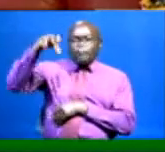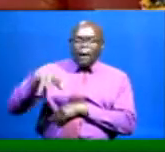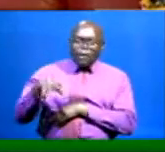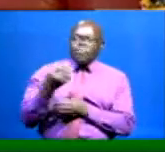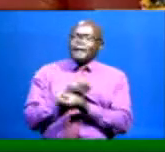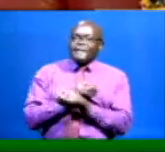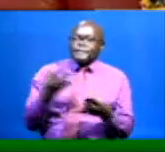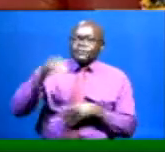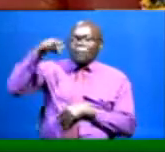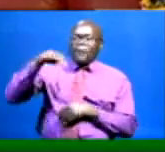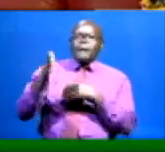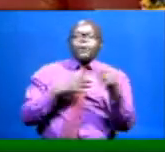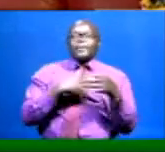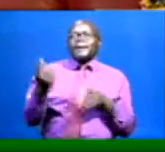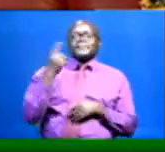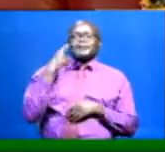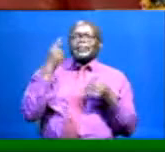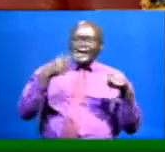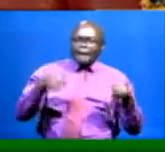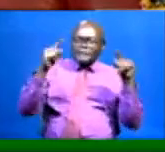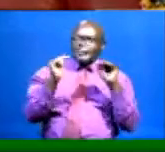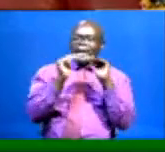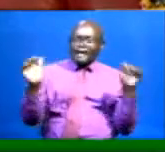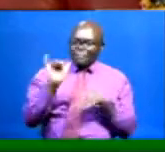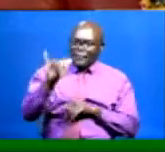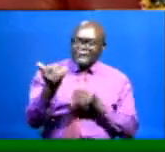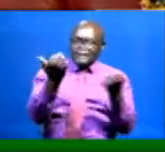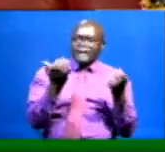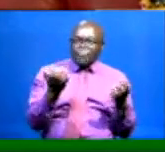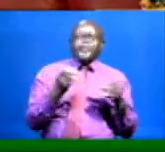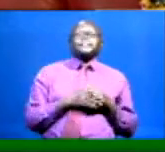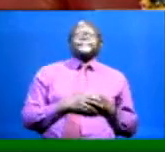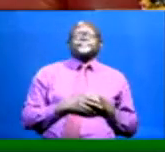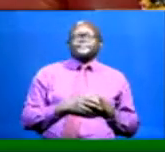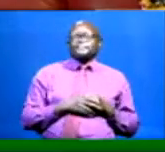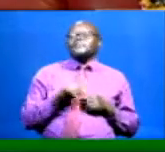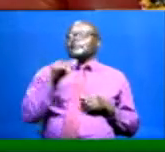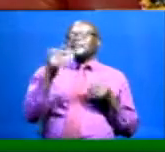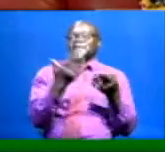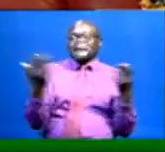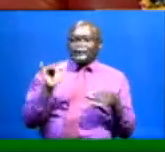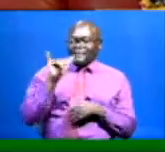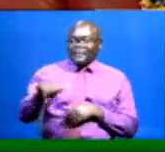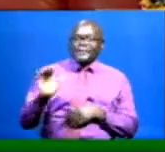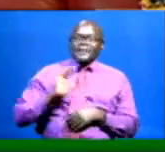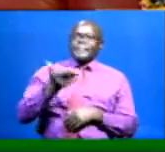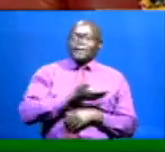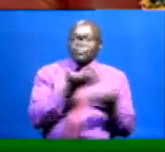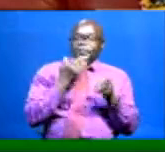power without looking at the efficiency level that is required. Madam Speaker, this is something that the committee needs to